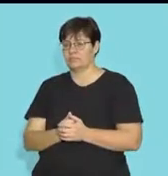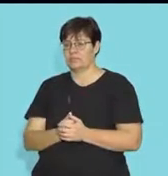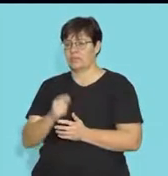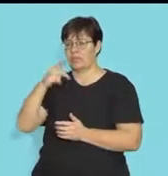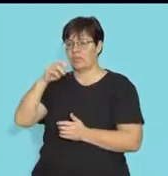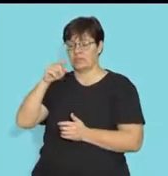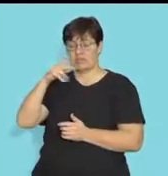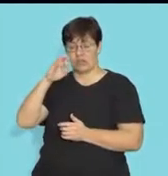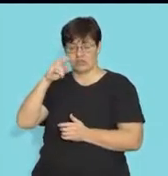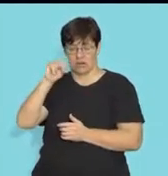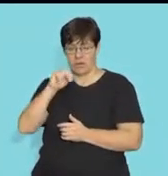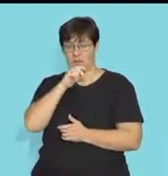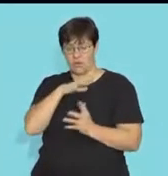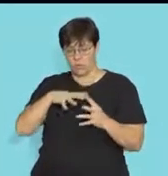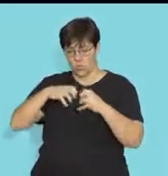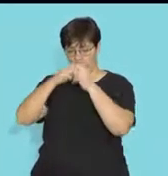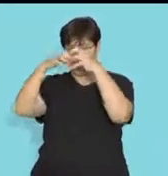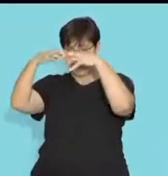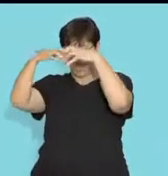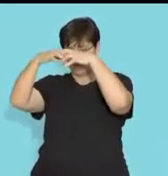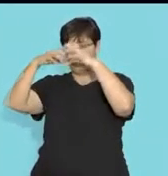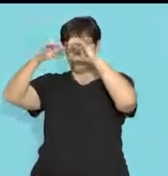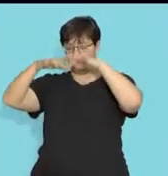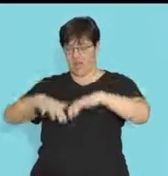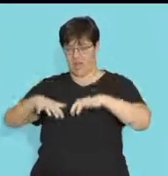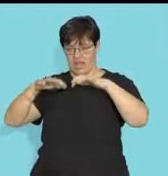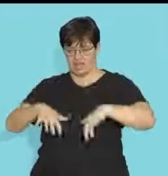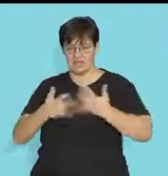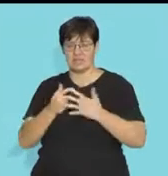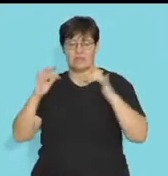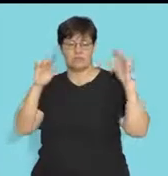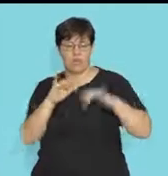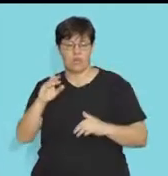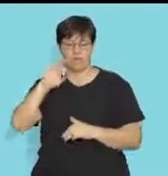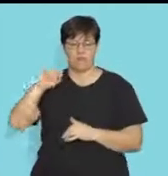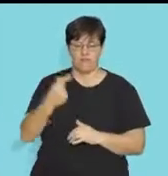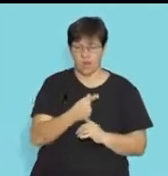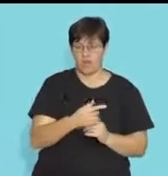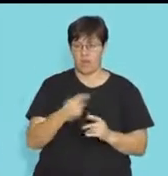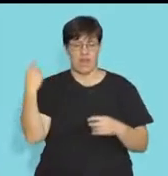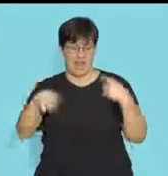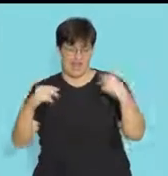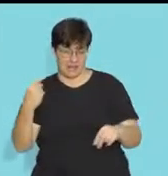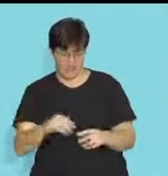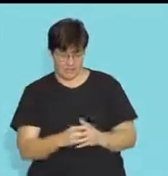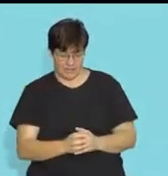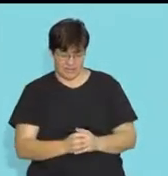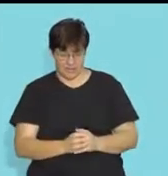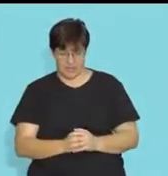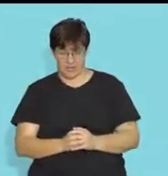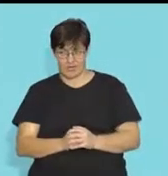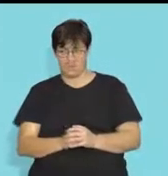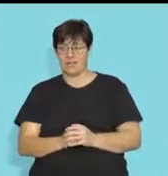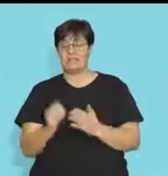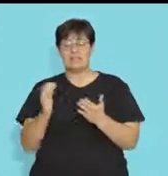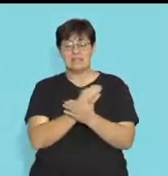precipitation, which is the rain that falls back onto the Earth's surface, including snow, fog, and hail. We